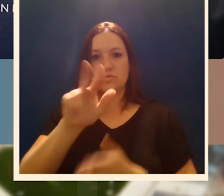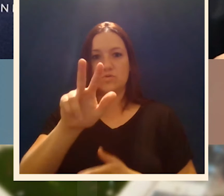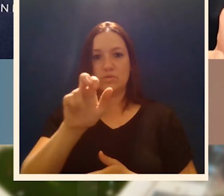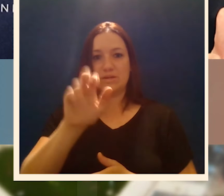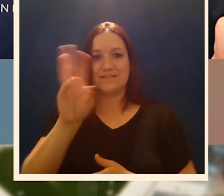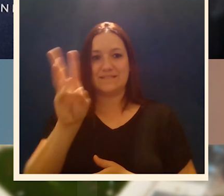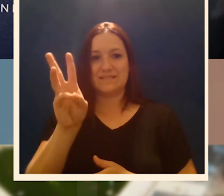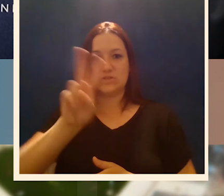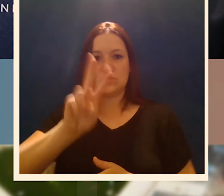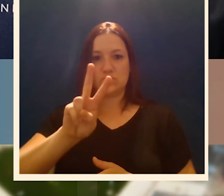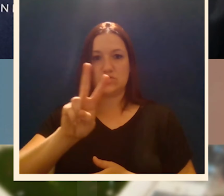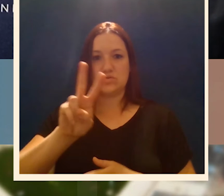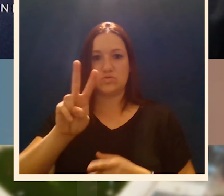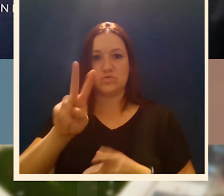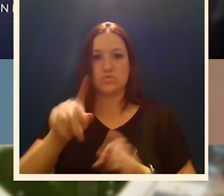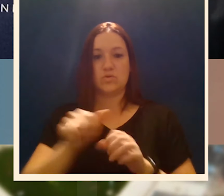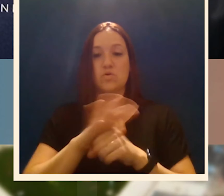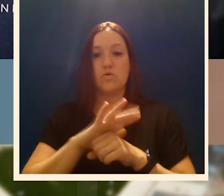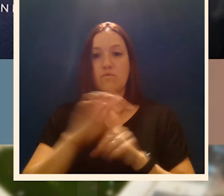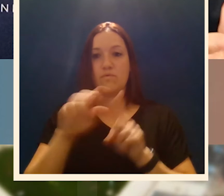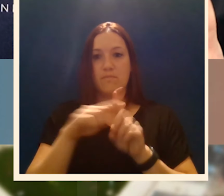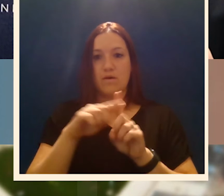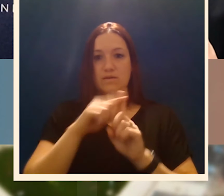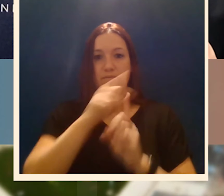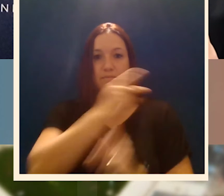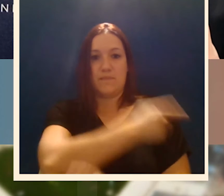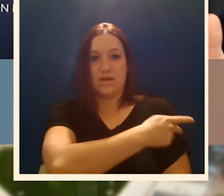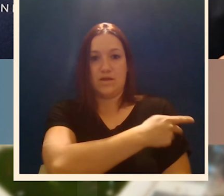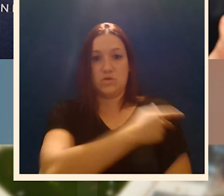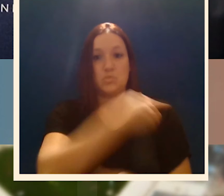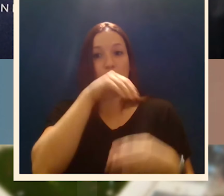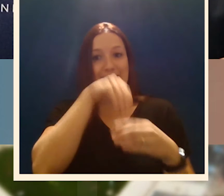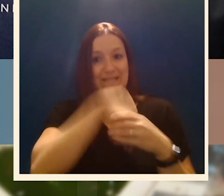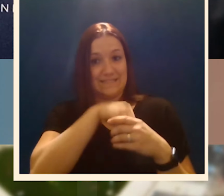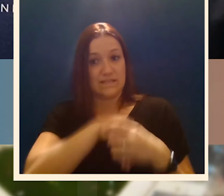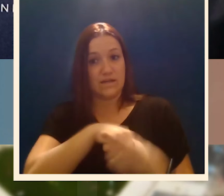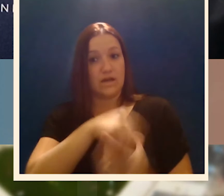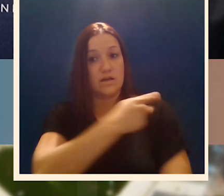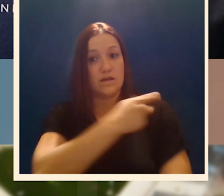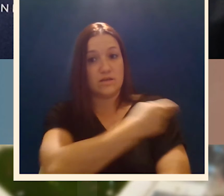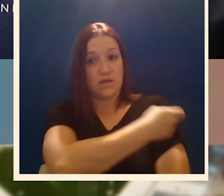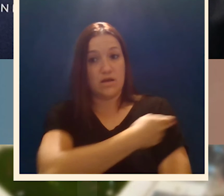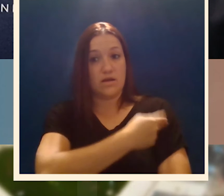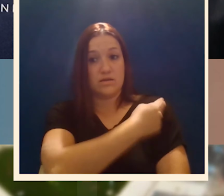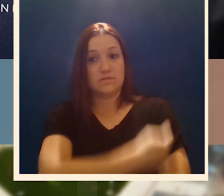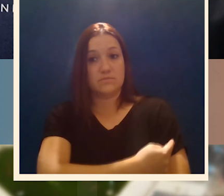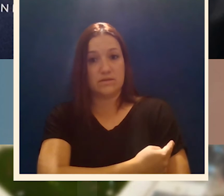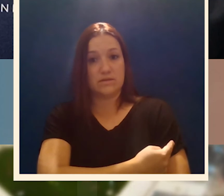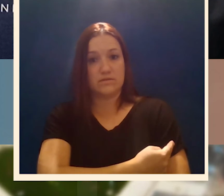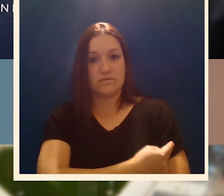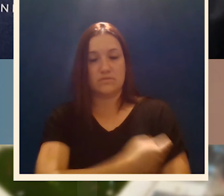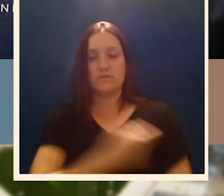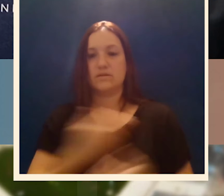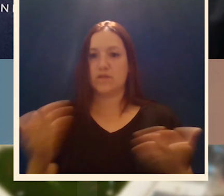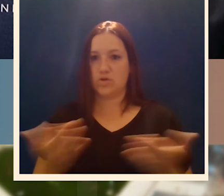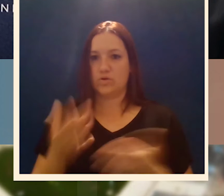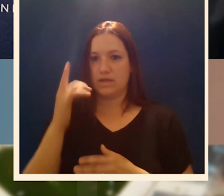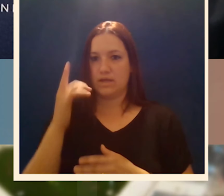1,362 COVID positive patients were actually hospitalized in a hospital somewhere in California.